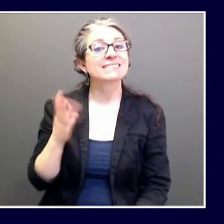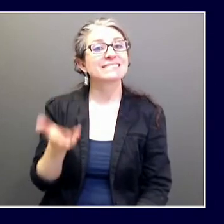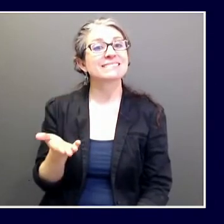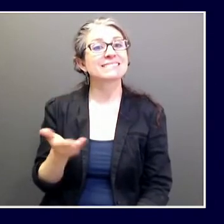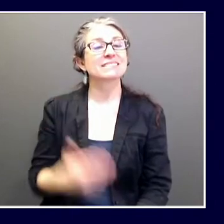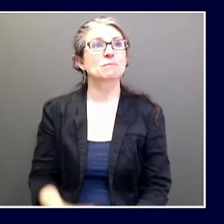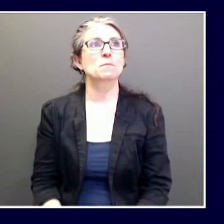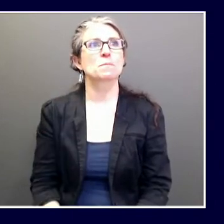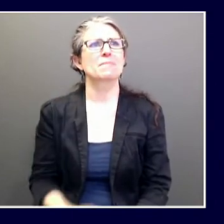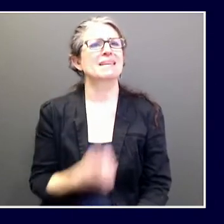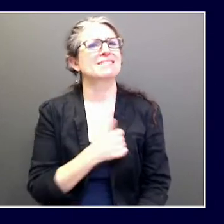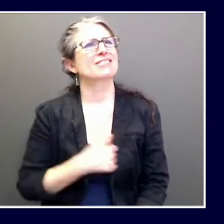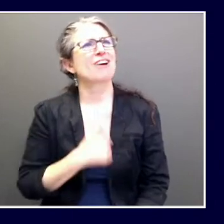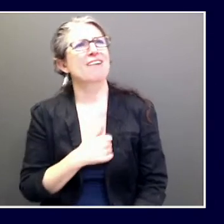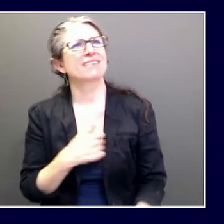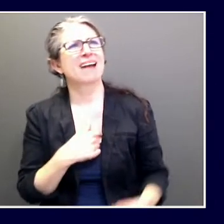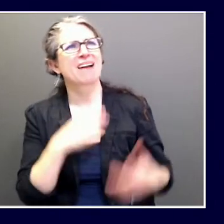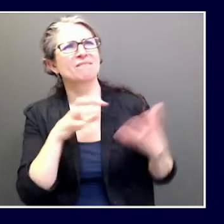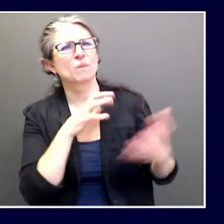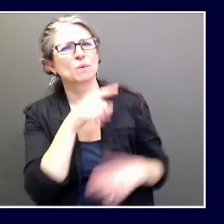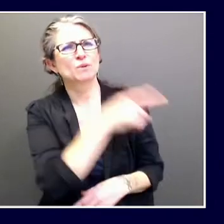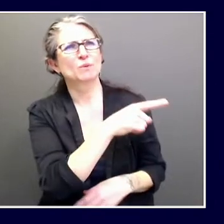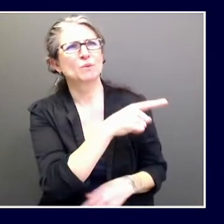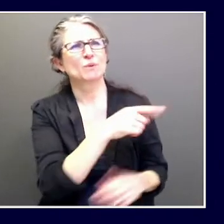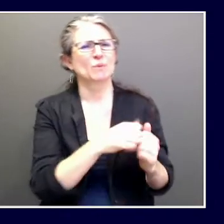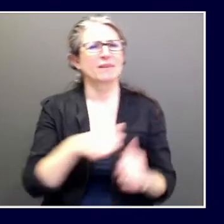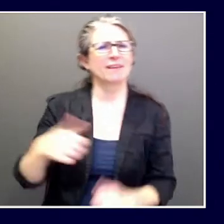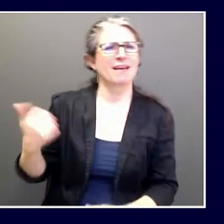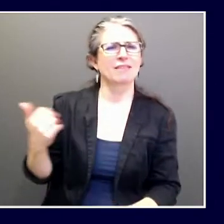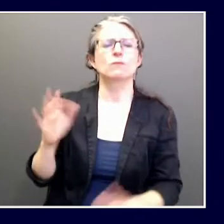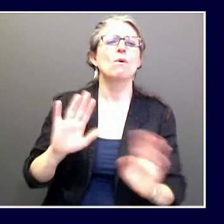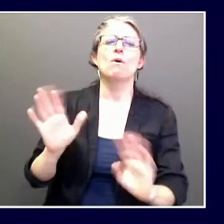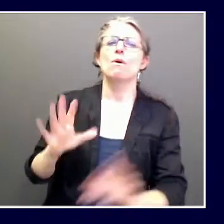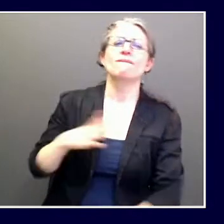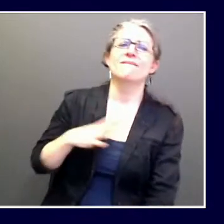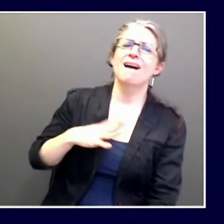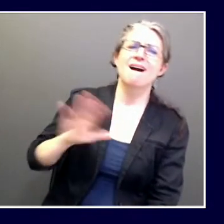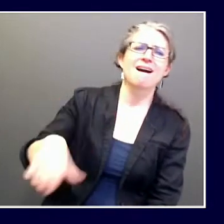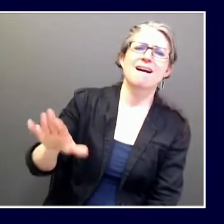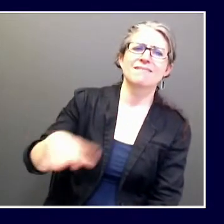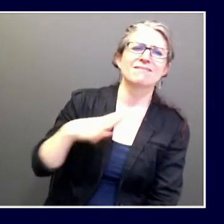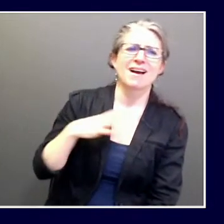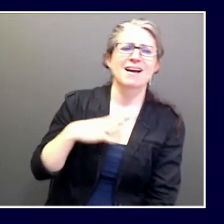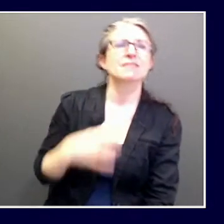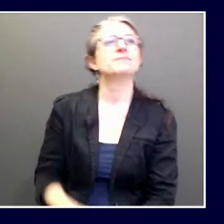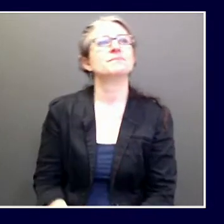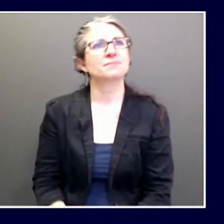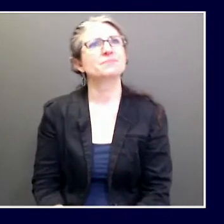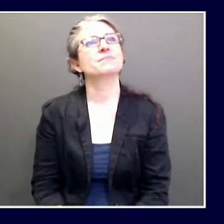apologize. Thanks for taking the time. So this question has been asked a bunch, and I hate to ask it again, but